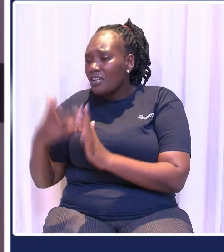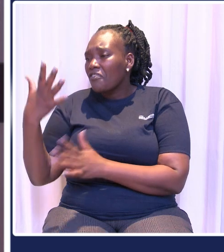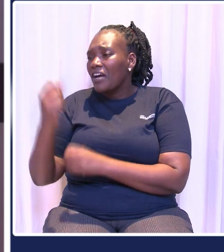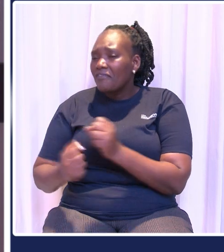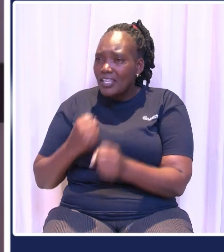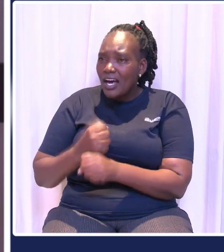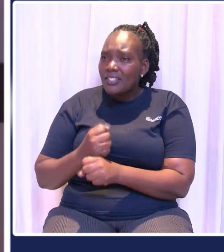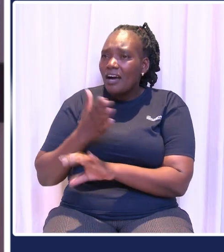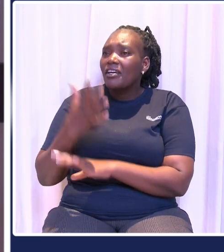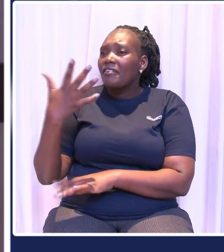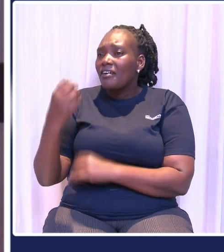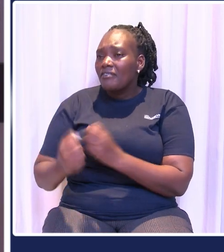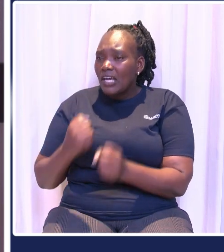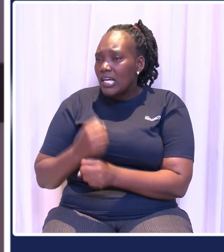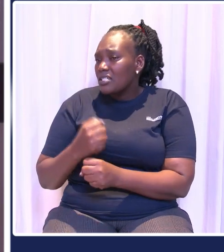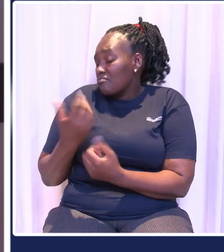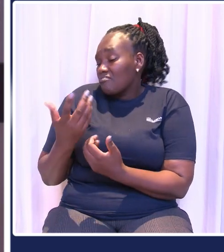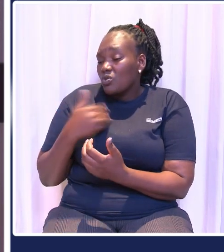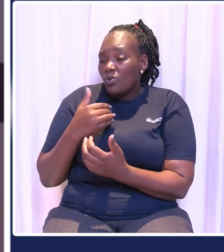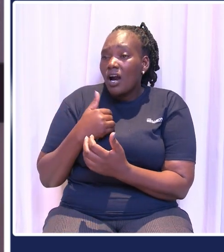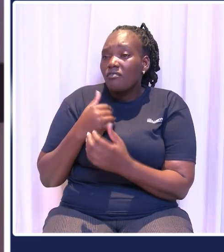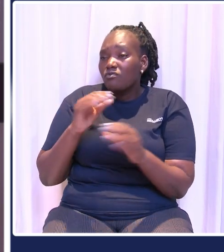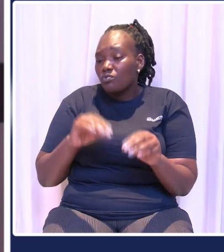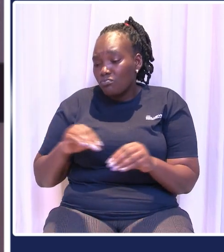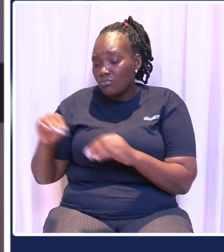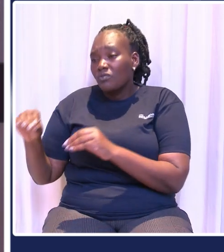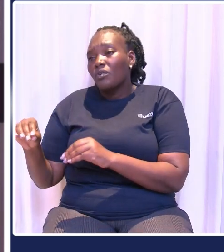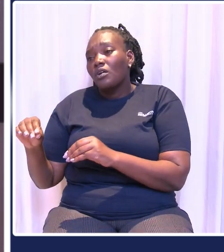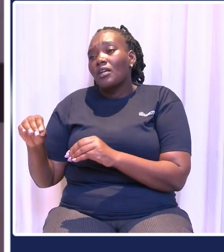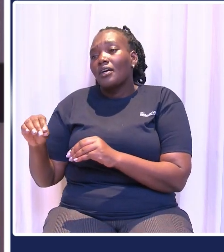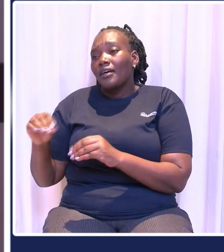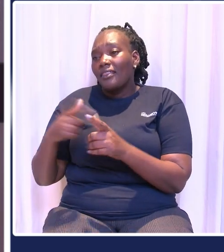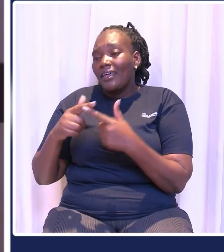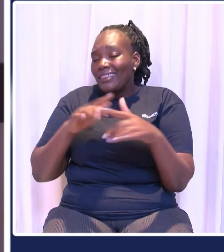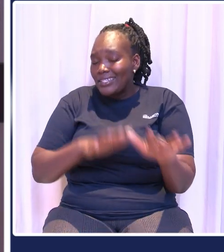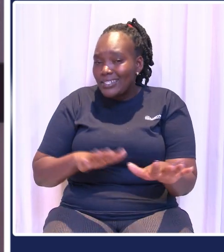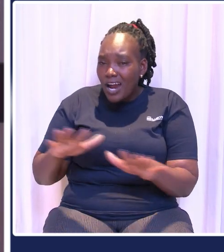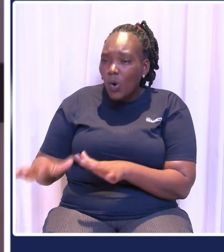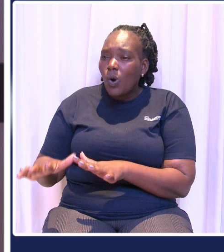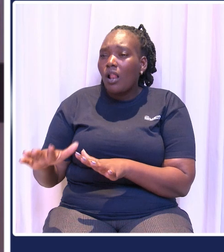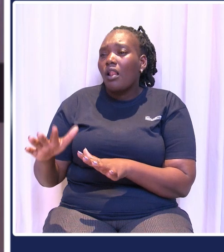after 5 years, here today, gone tomorrow. And then they struggle to